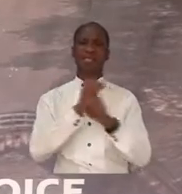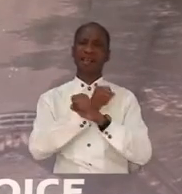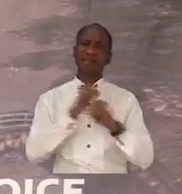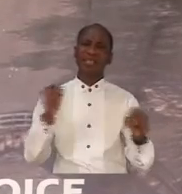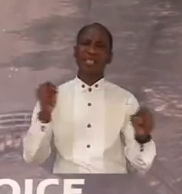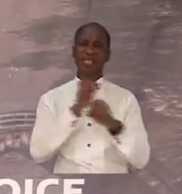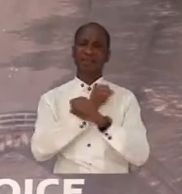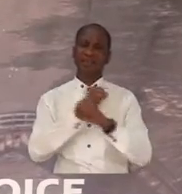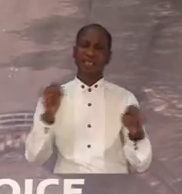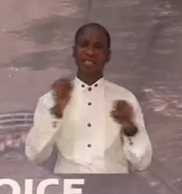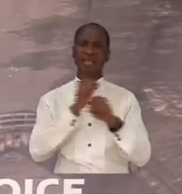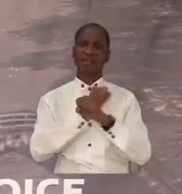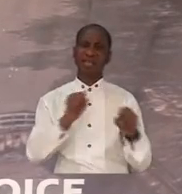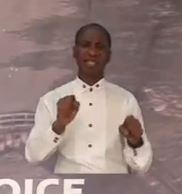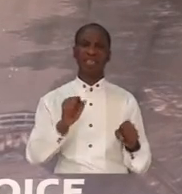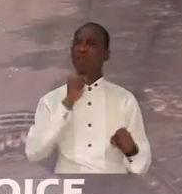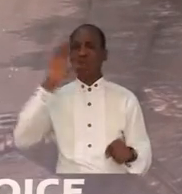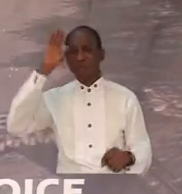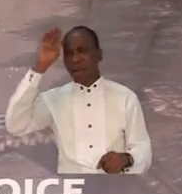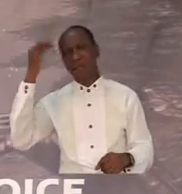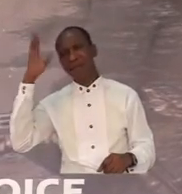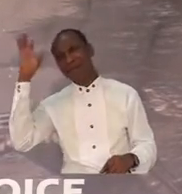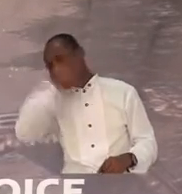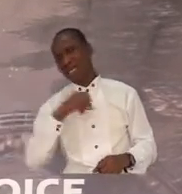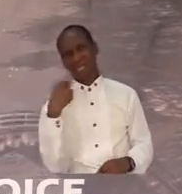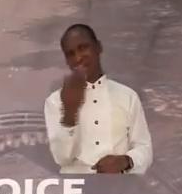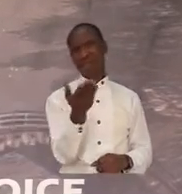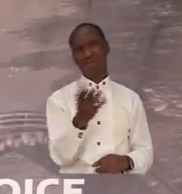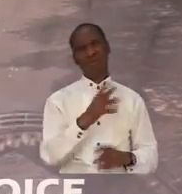hia enye de esofo bi be gbo ni tiri mu aka